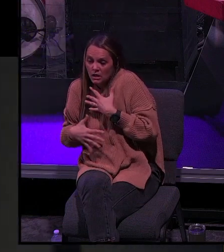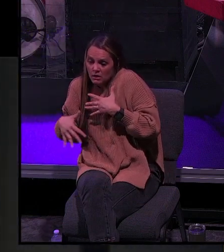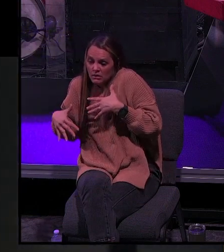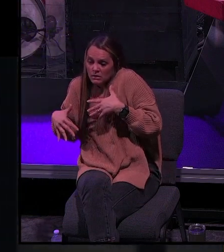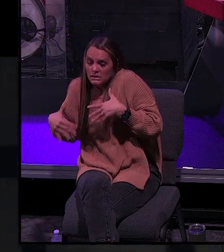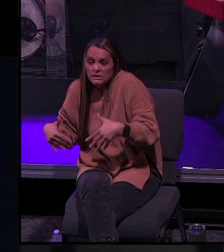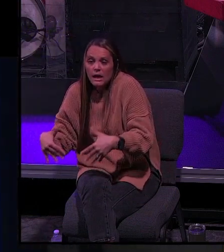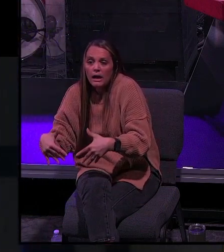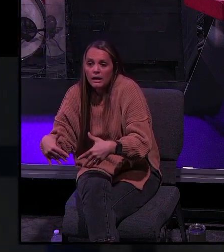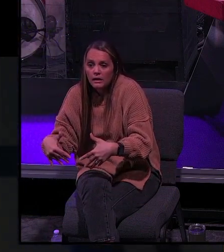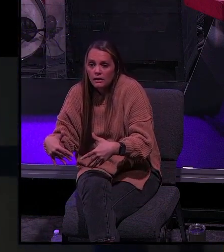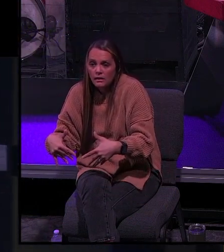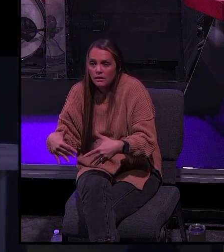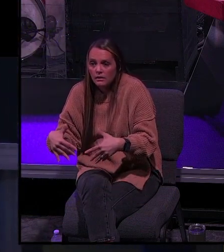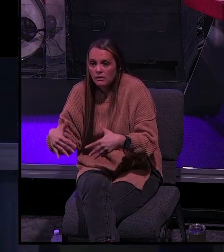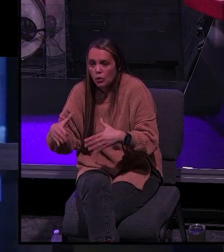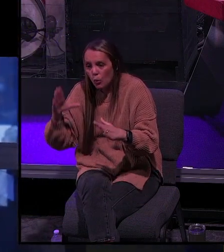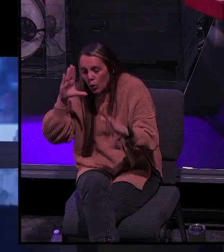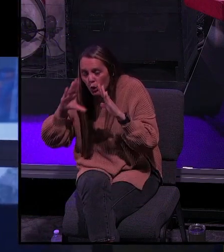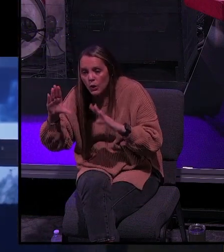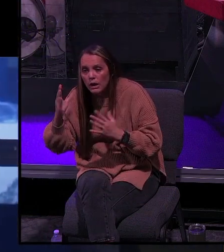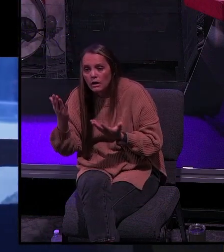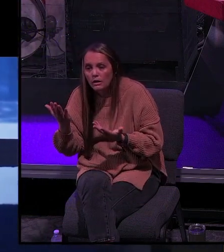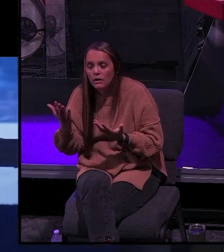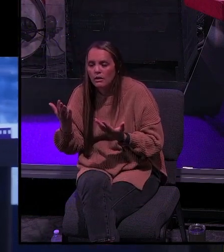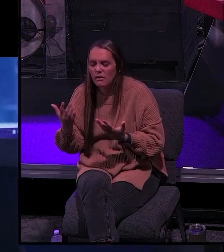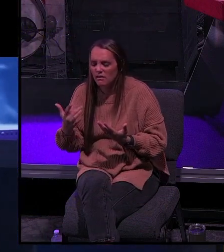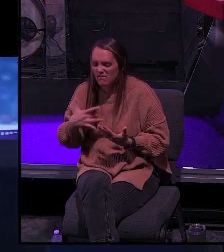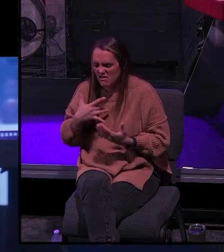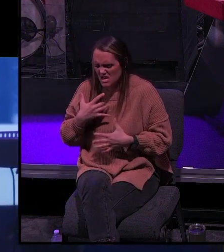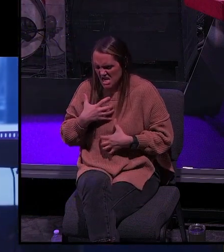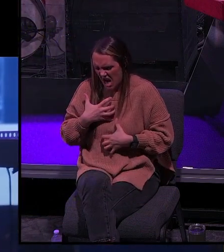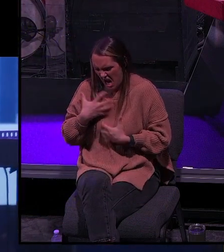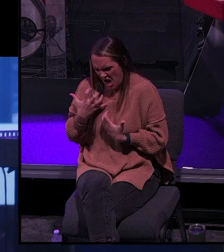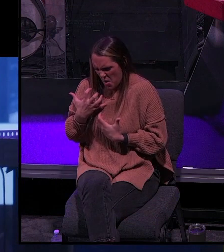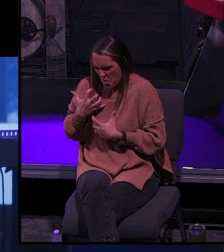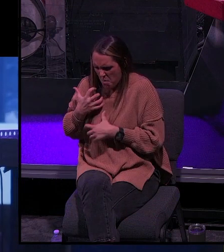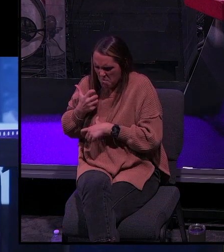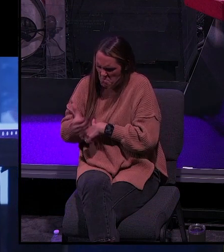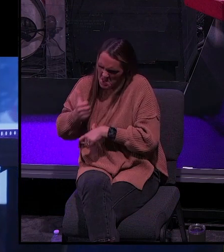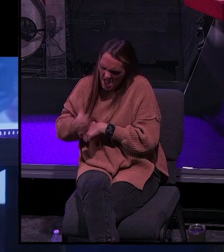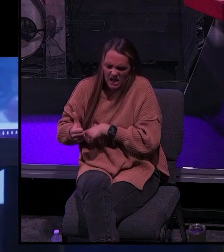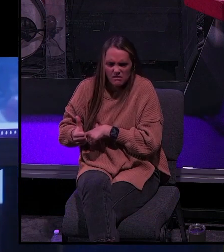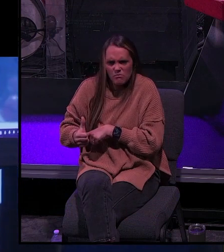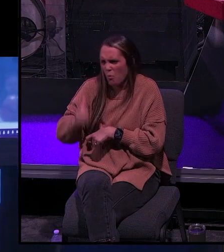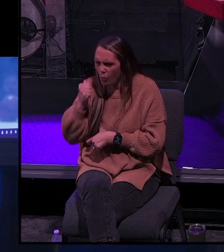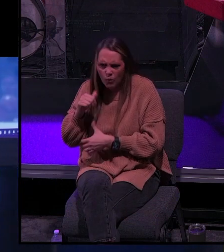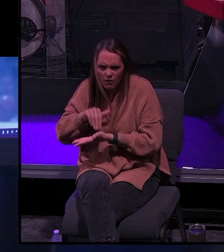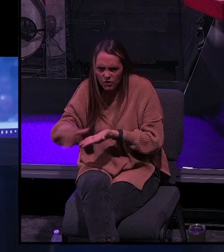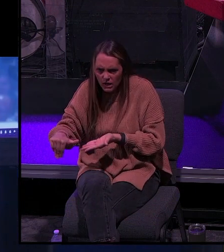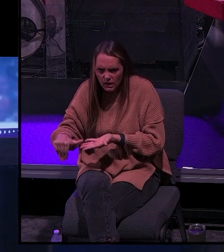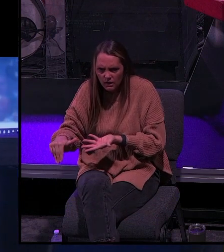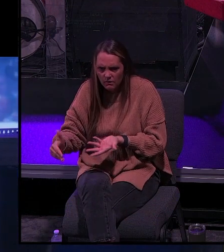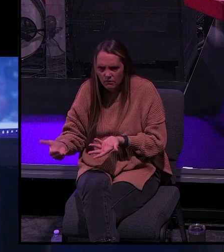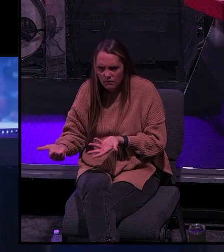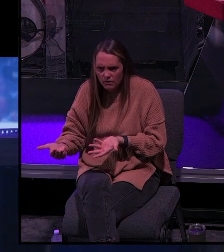worry. It's a place of anger, blame, unforgiveness.